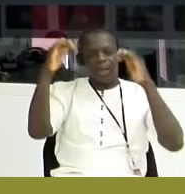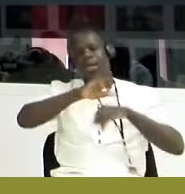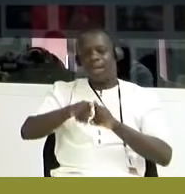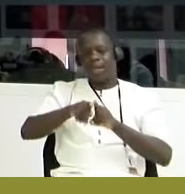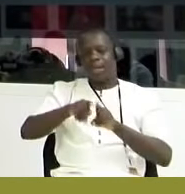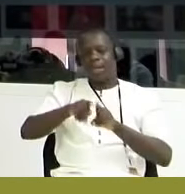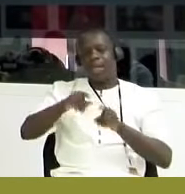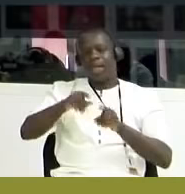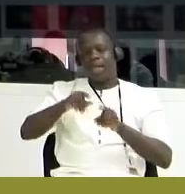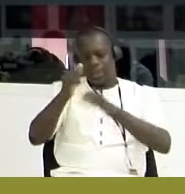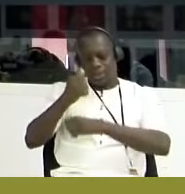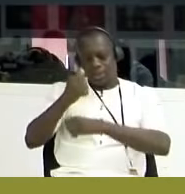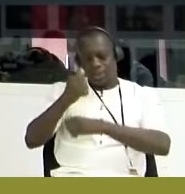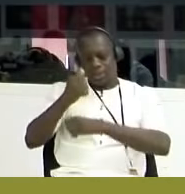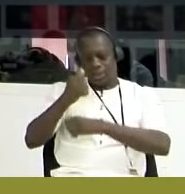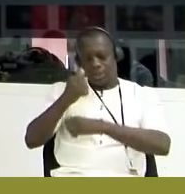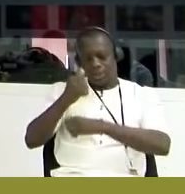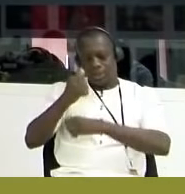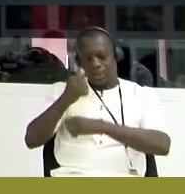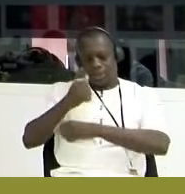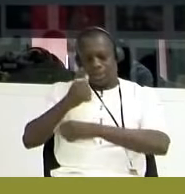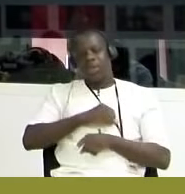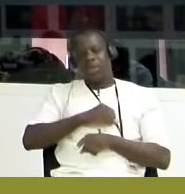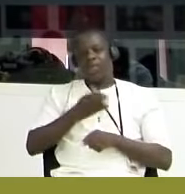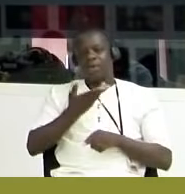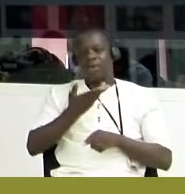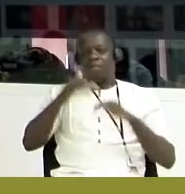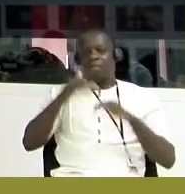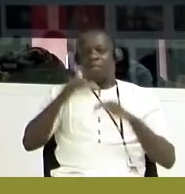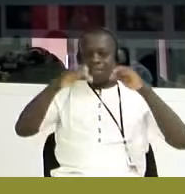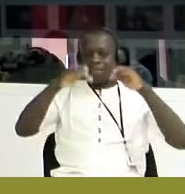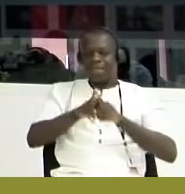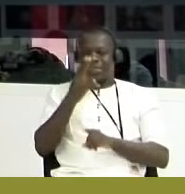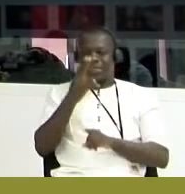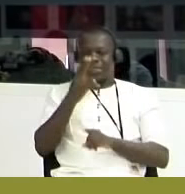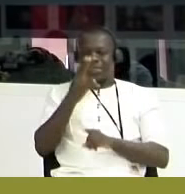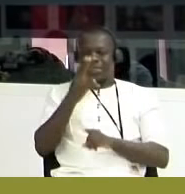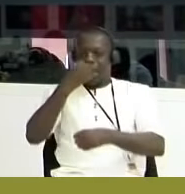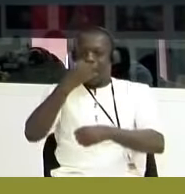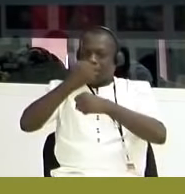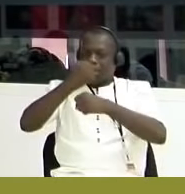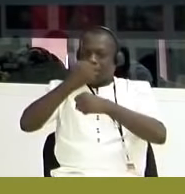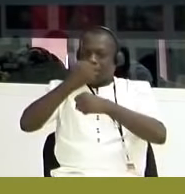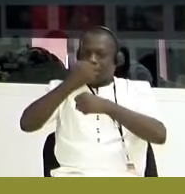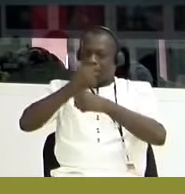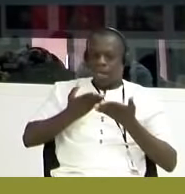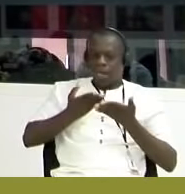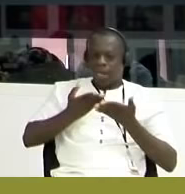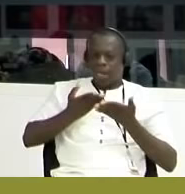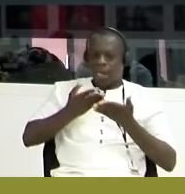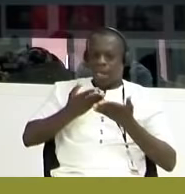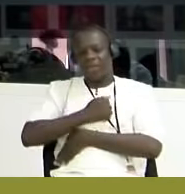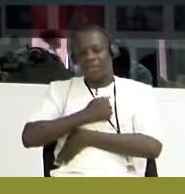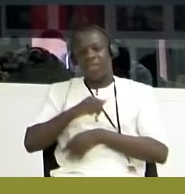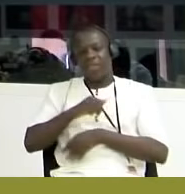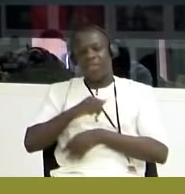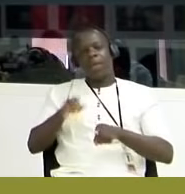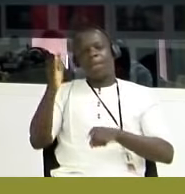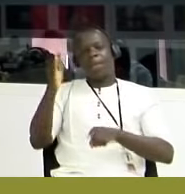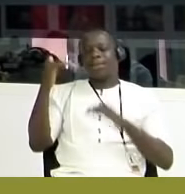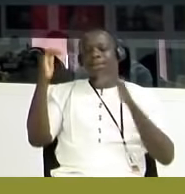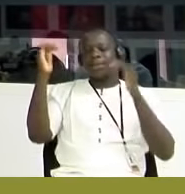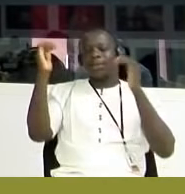the And in fact, during that meeting, he described the remarks as very harsh